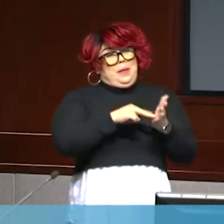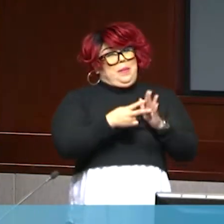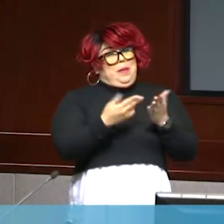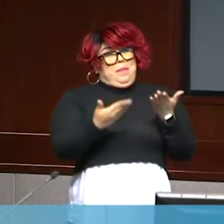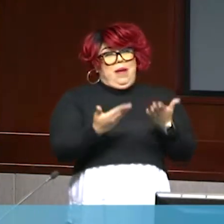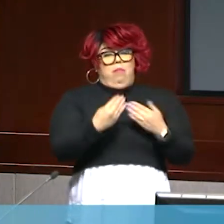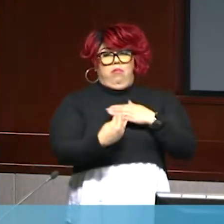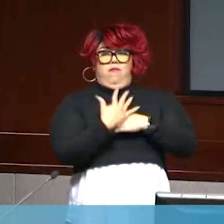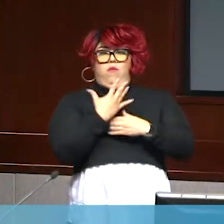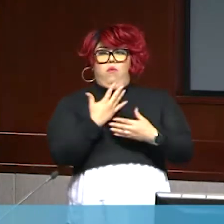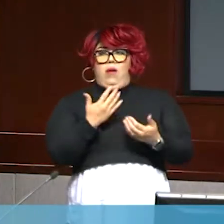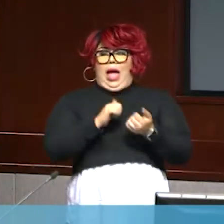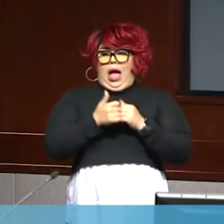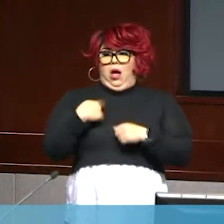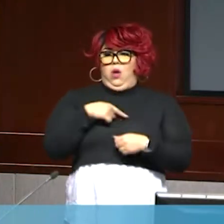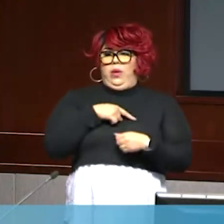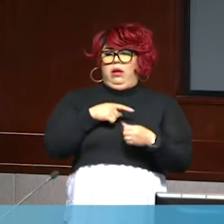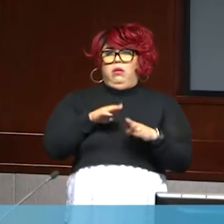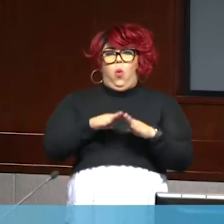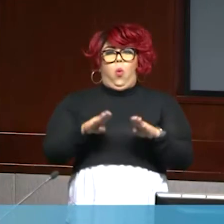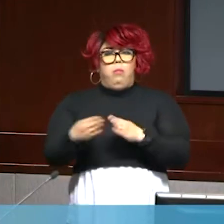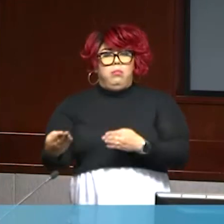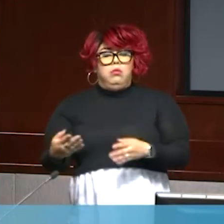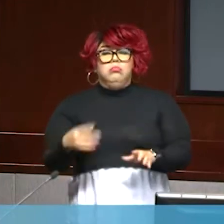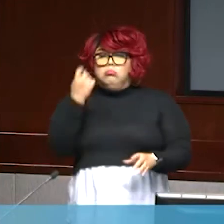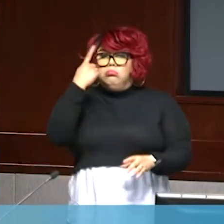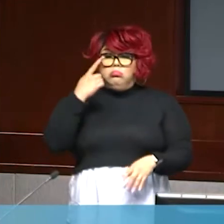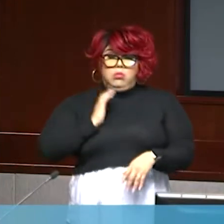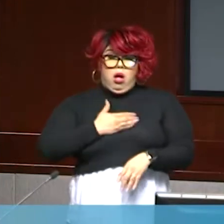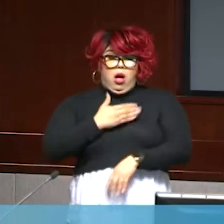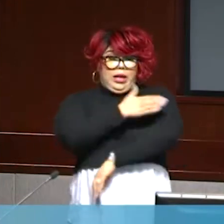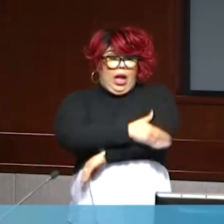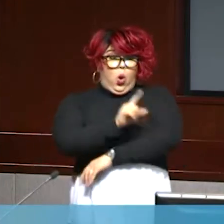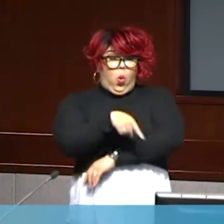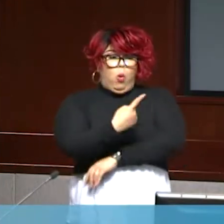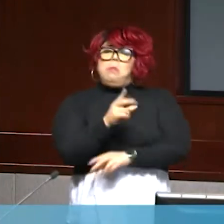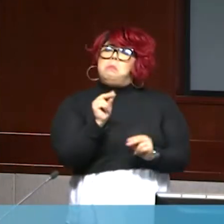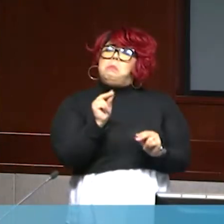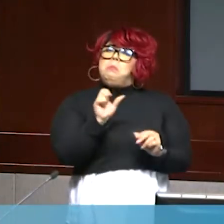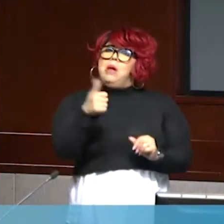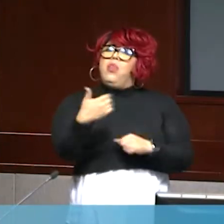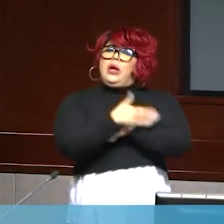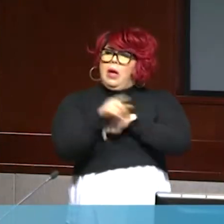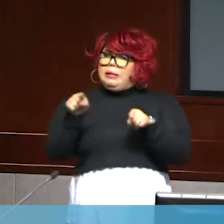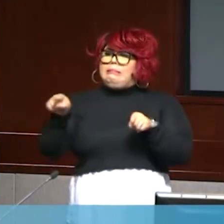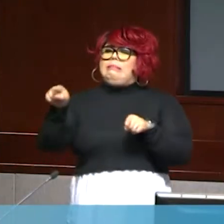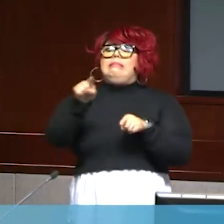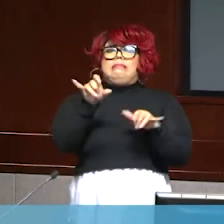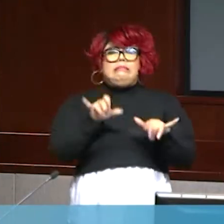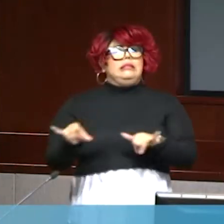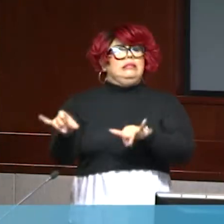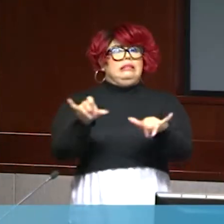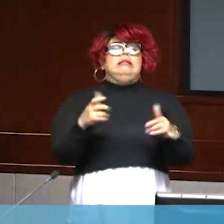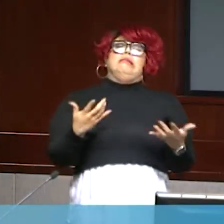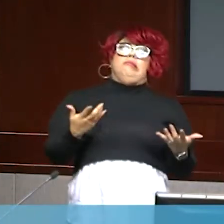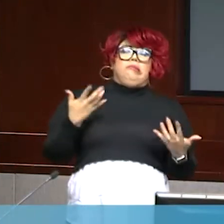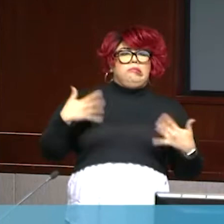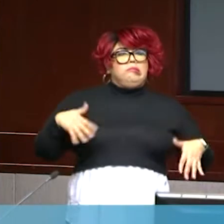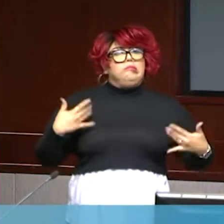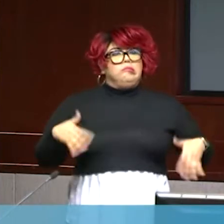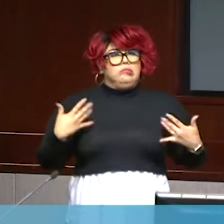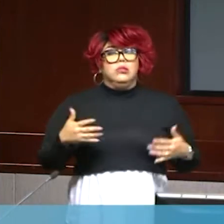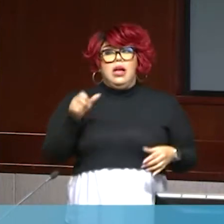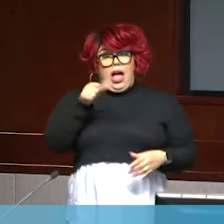locally. Again, we are not alone. There are many, many other counties in this state. There are many, many other counties in